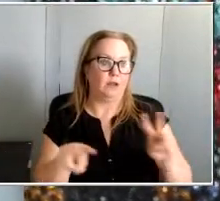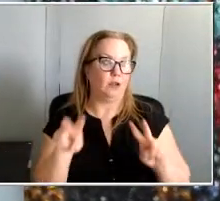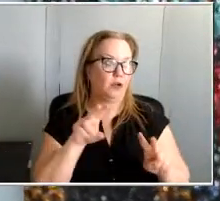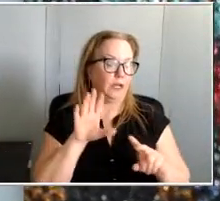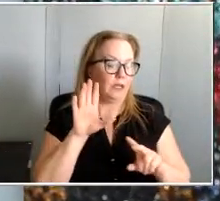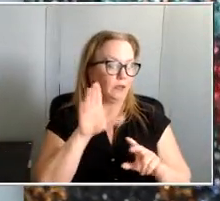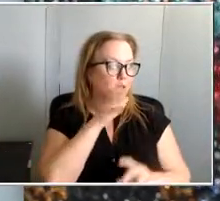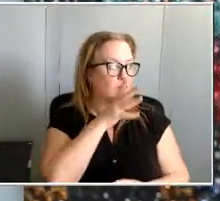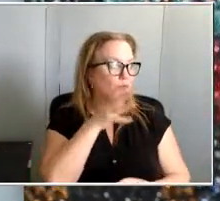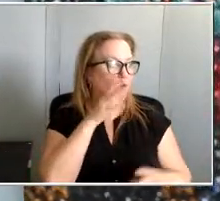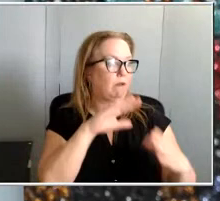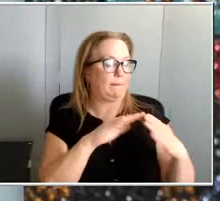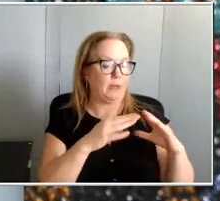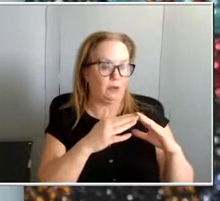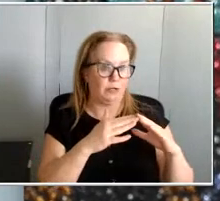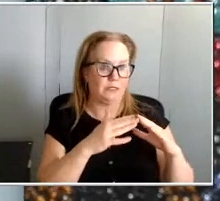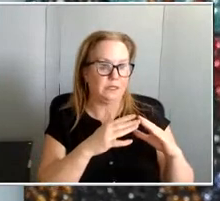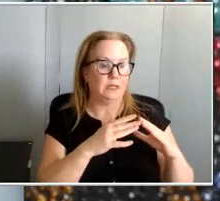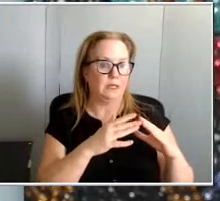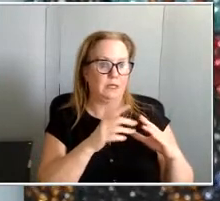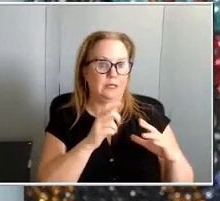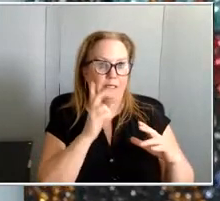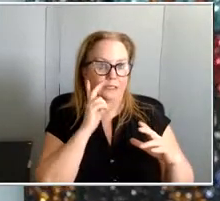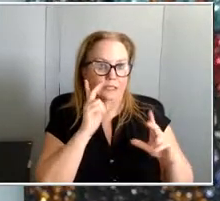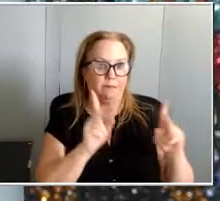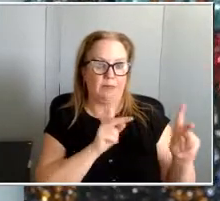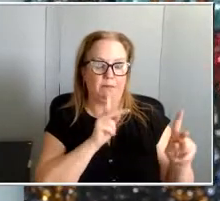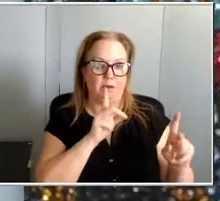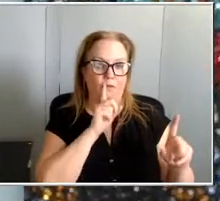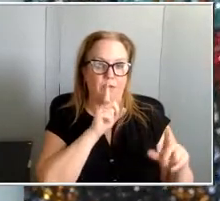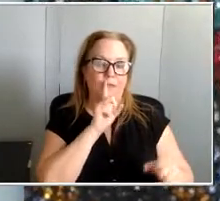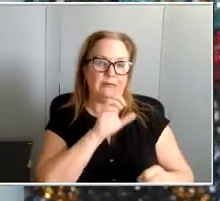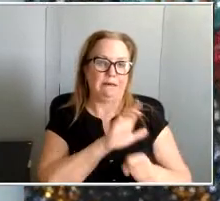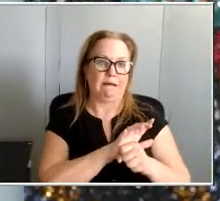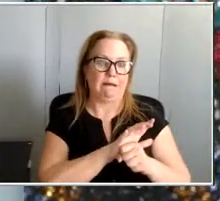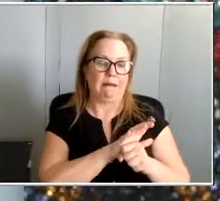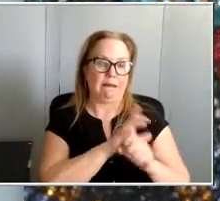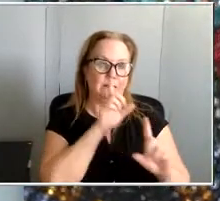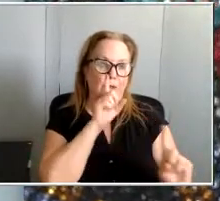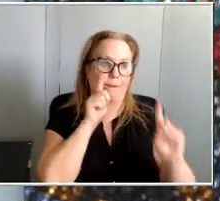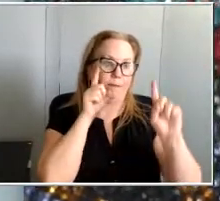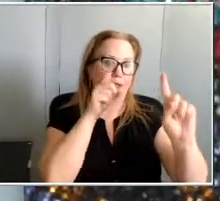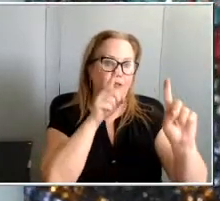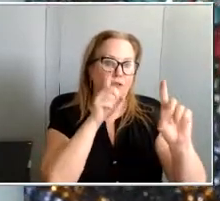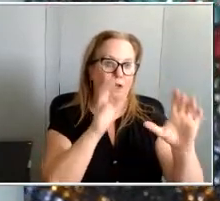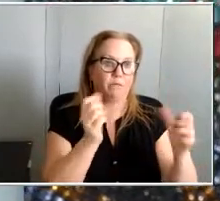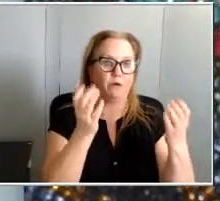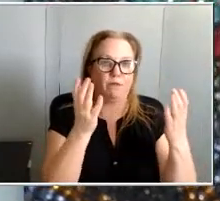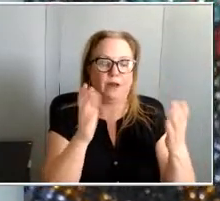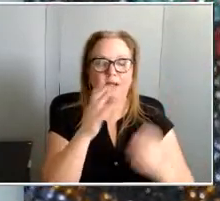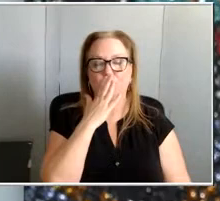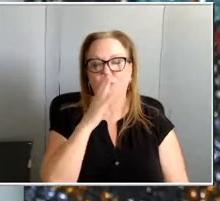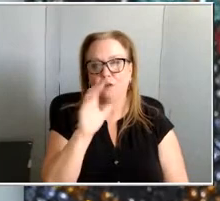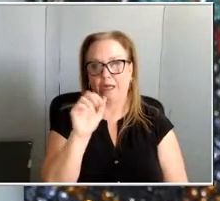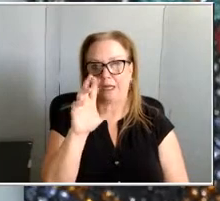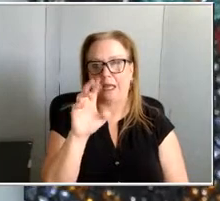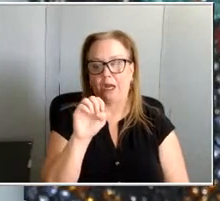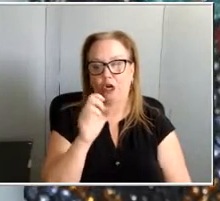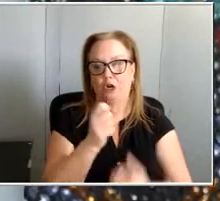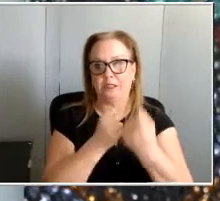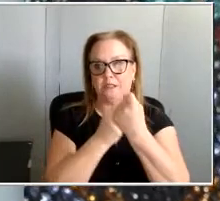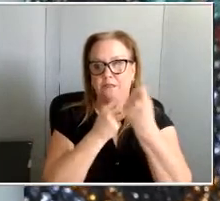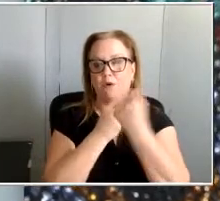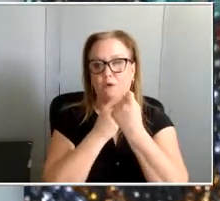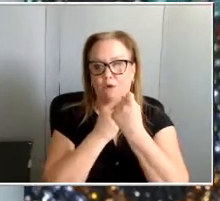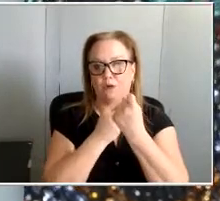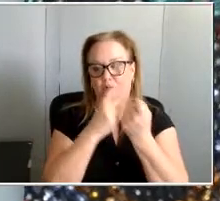rural communities, and they'll see folks that are truly dedicated to the mission of providing good care and support